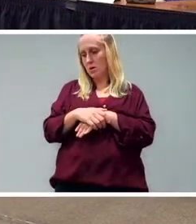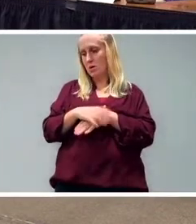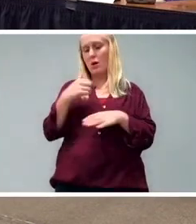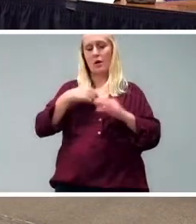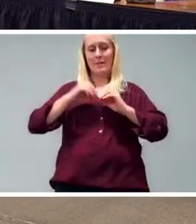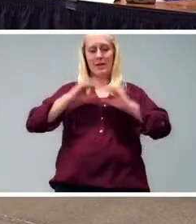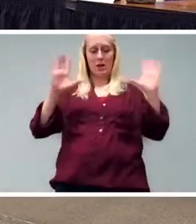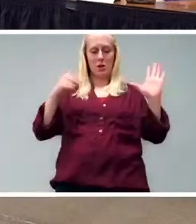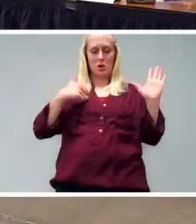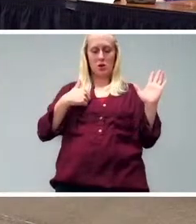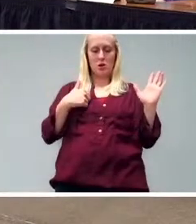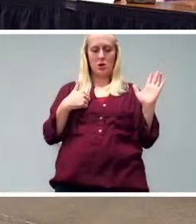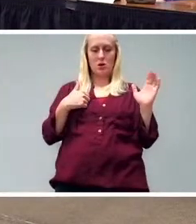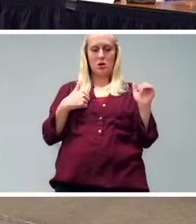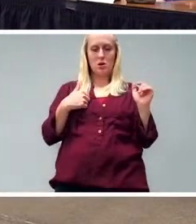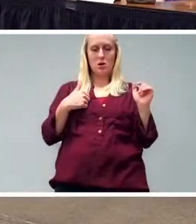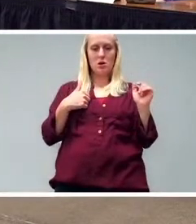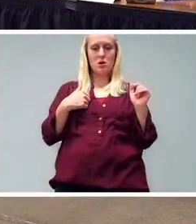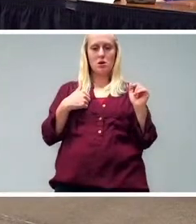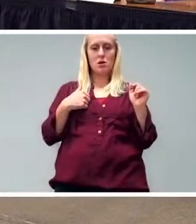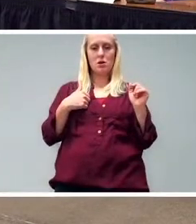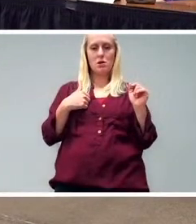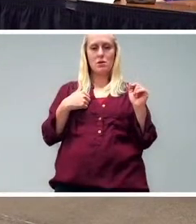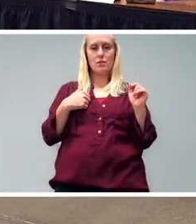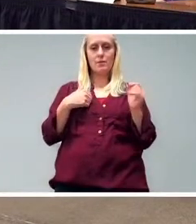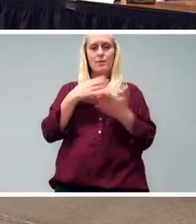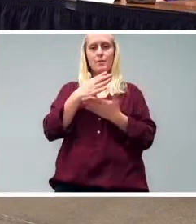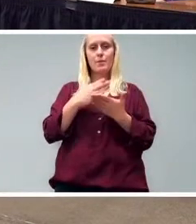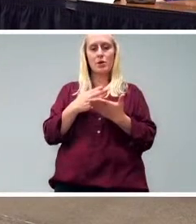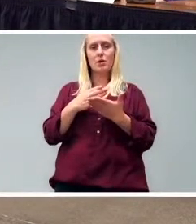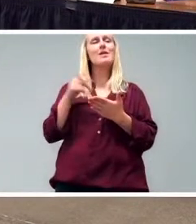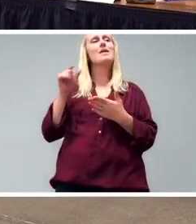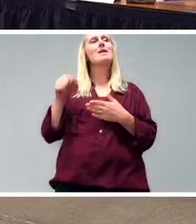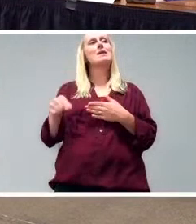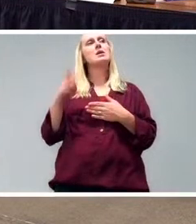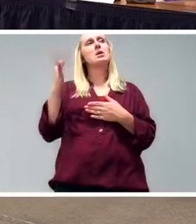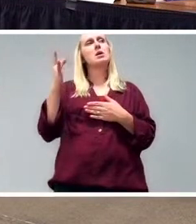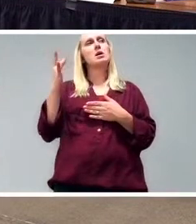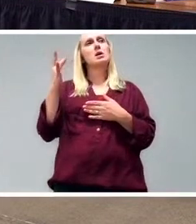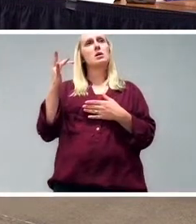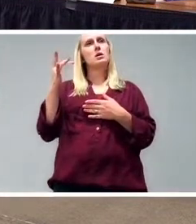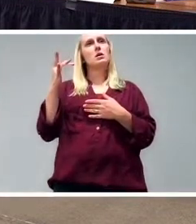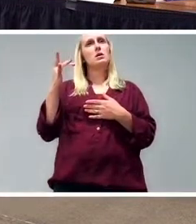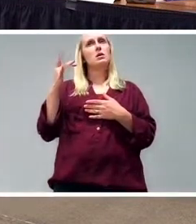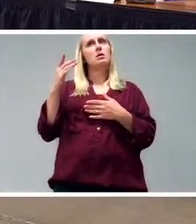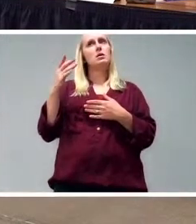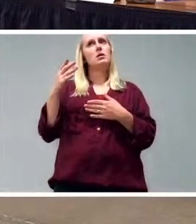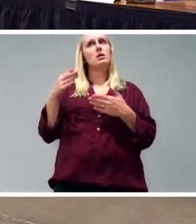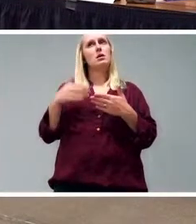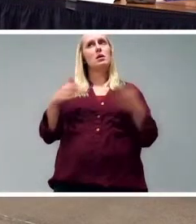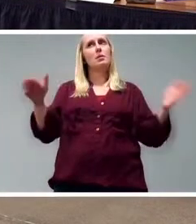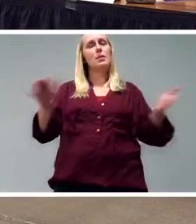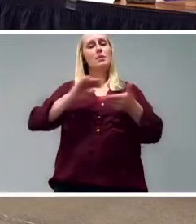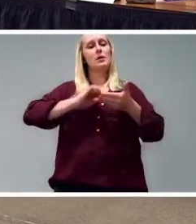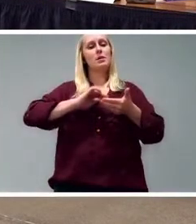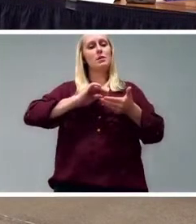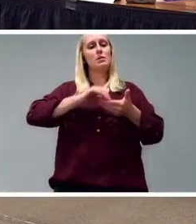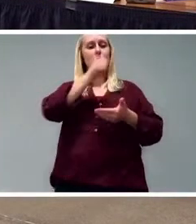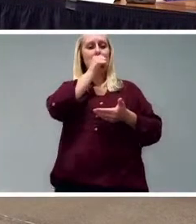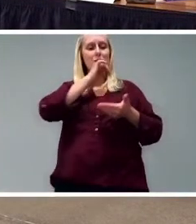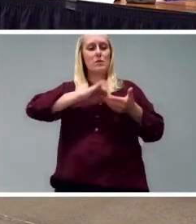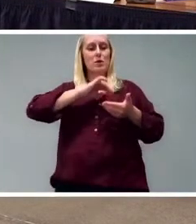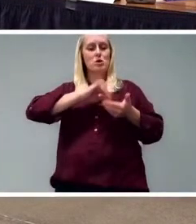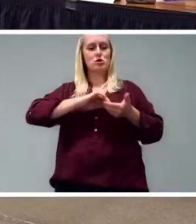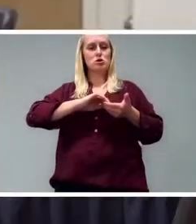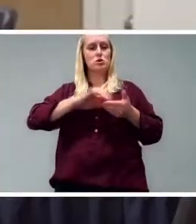a part of the, and this is why the public-private partnership has